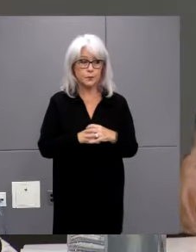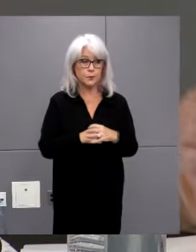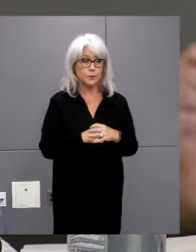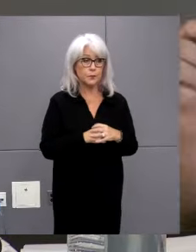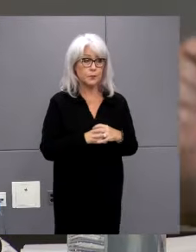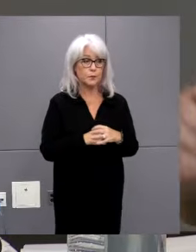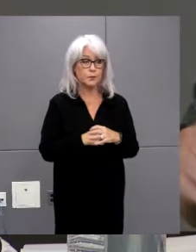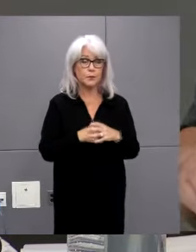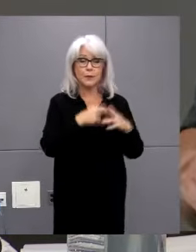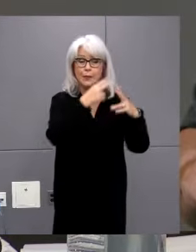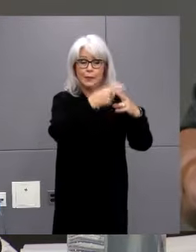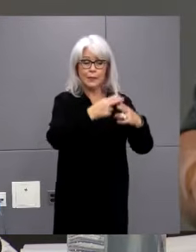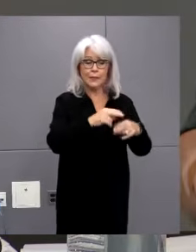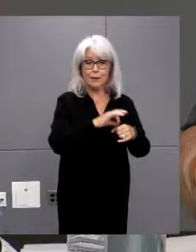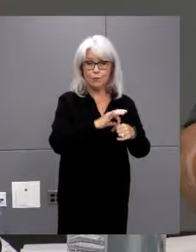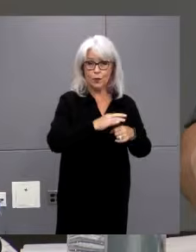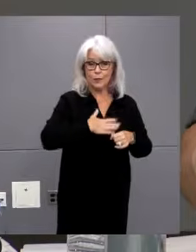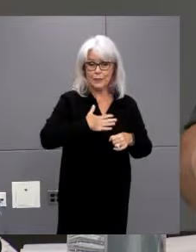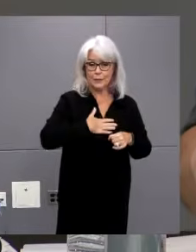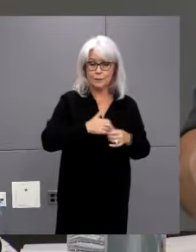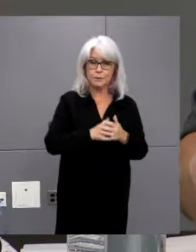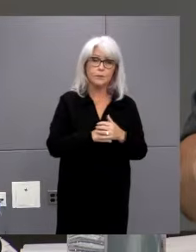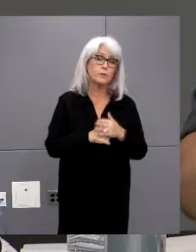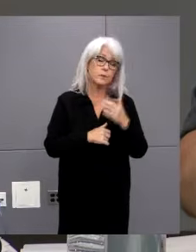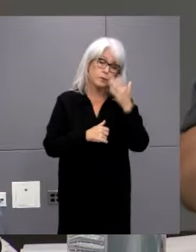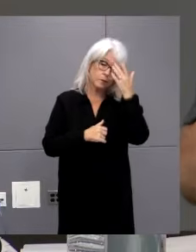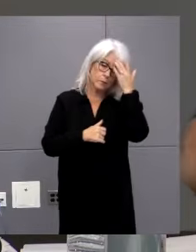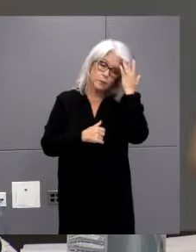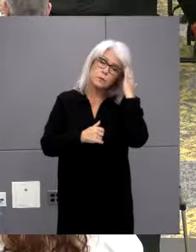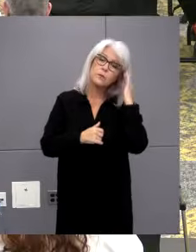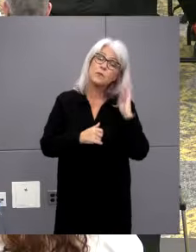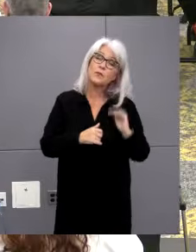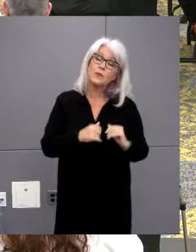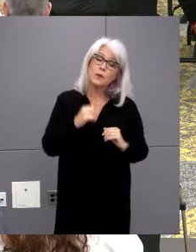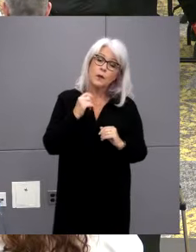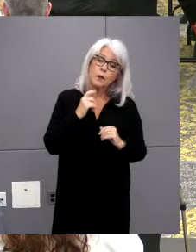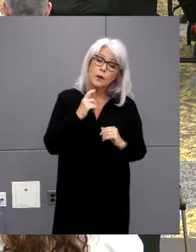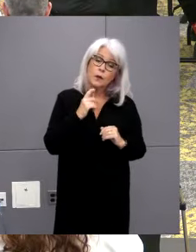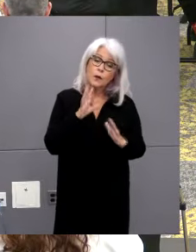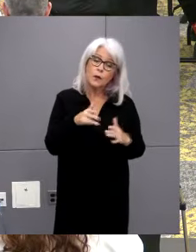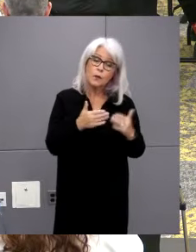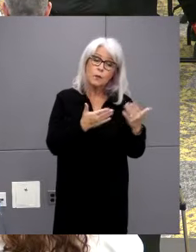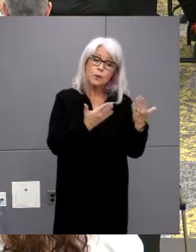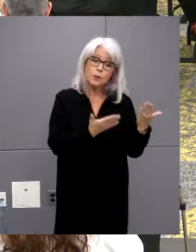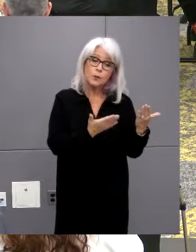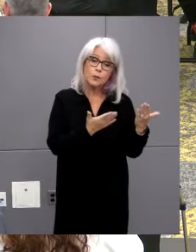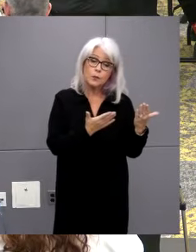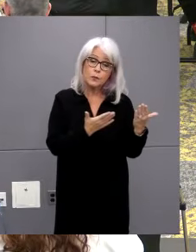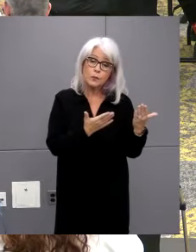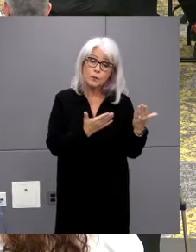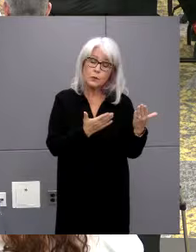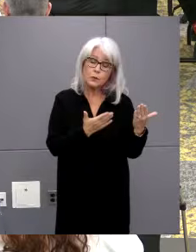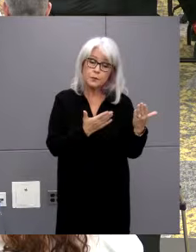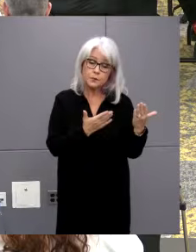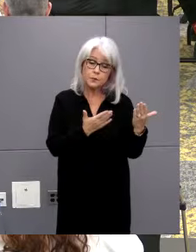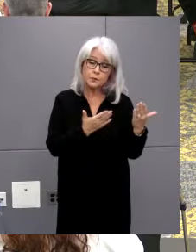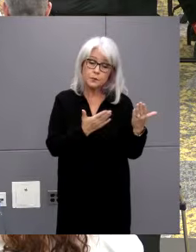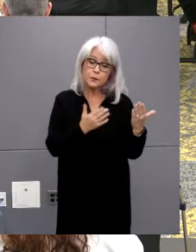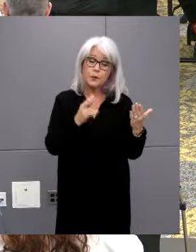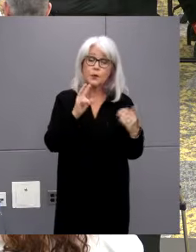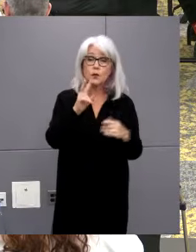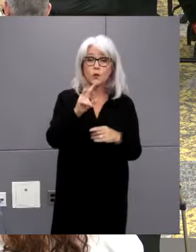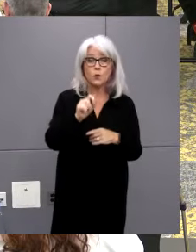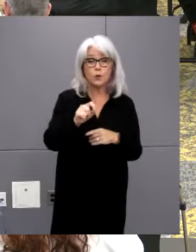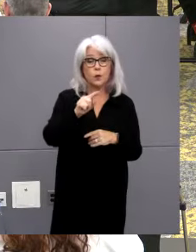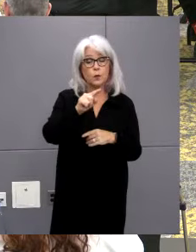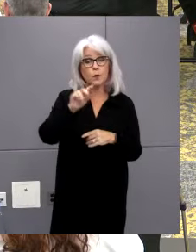Roll call vote, please. Roll call vote on the proposed item 2.14,